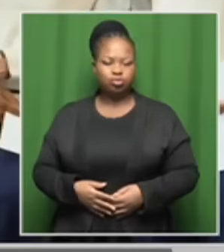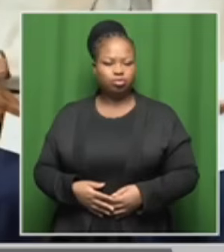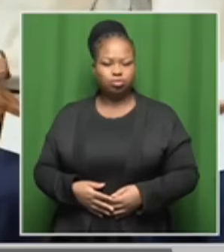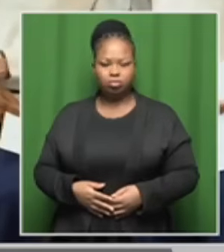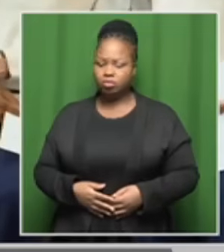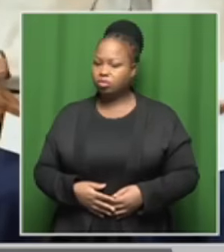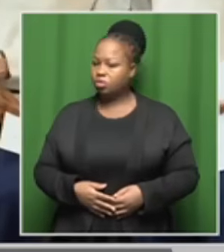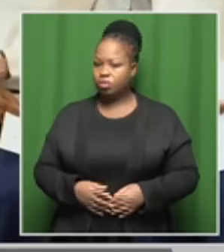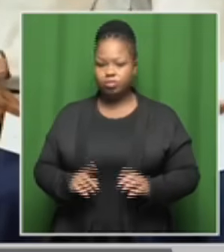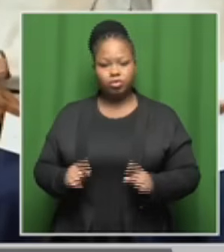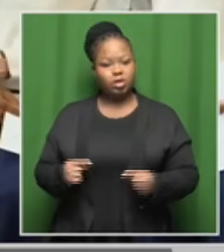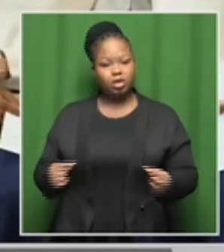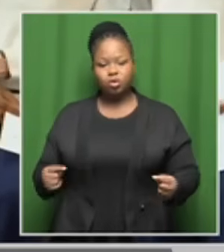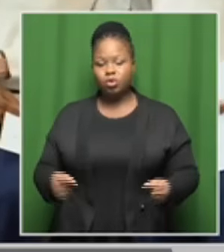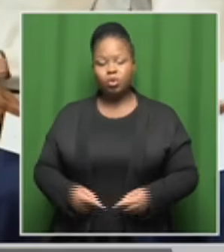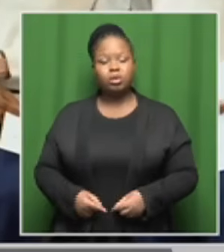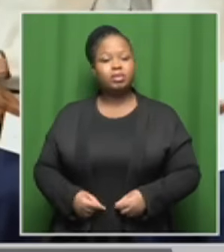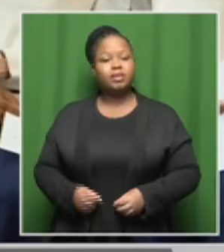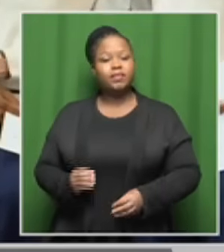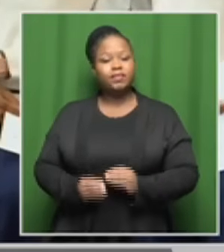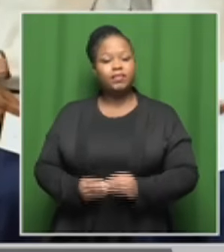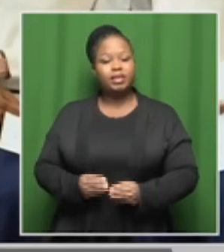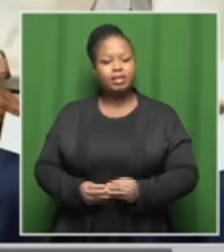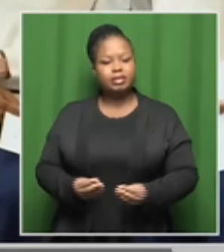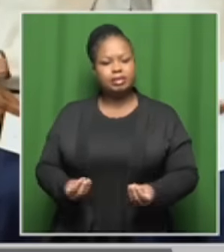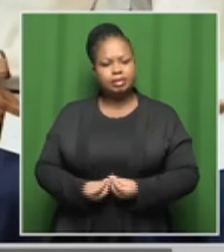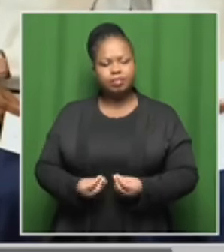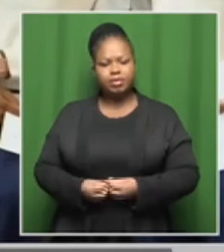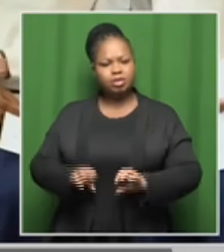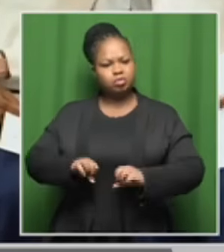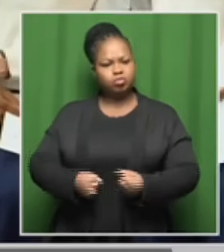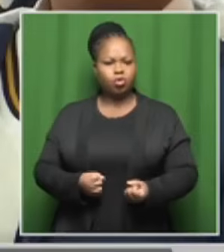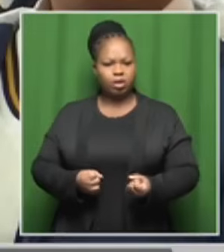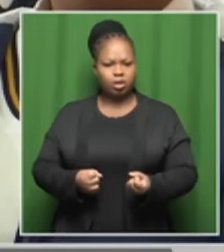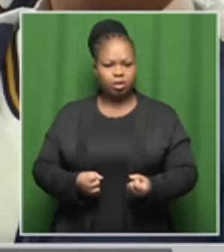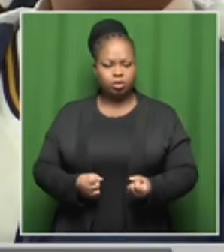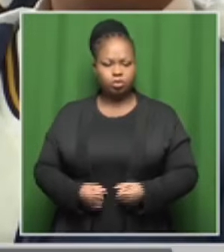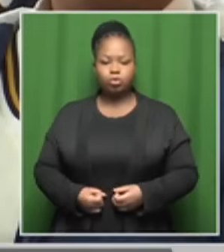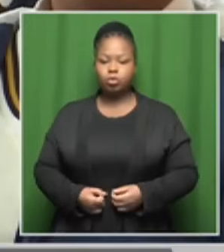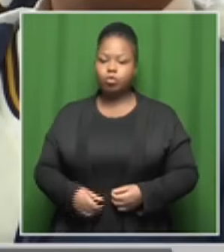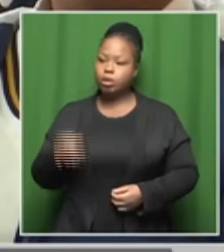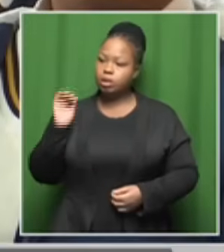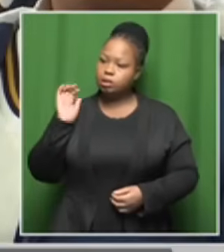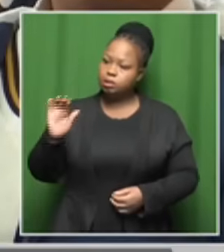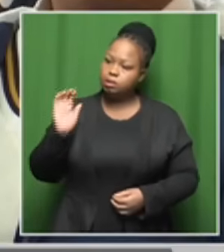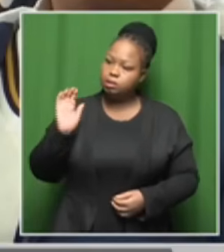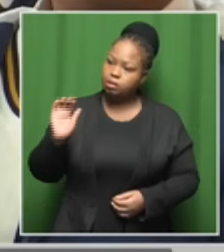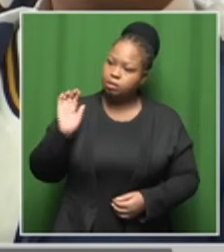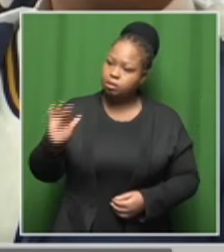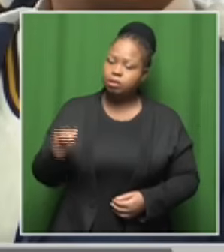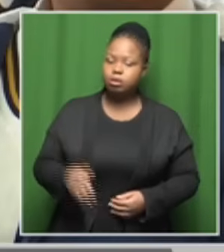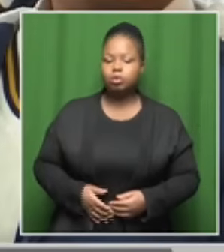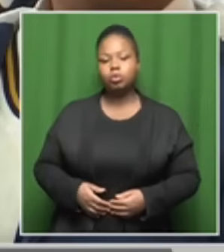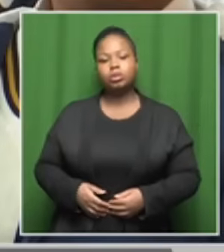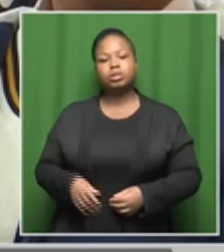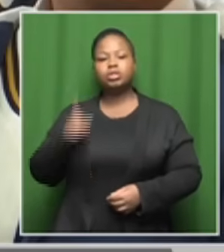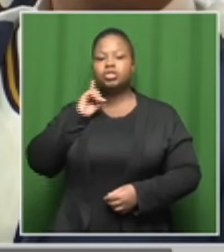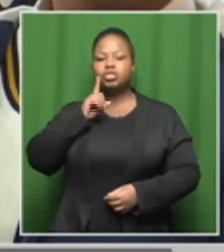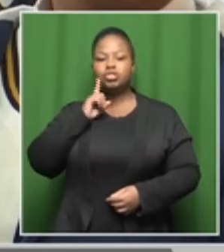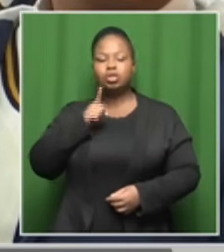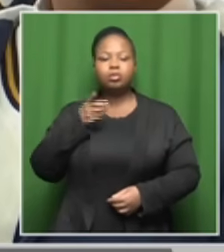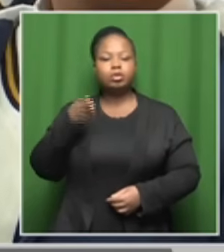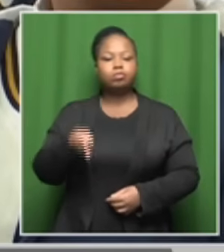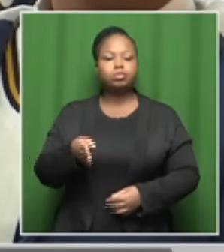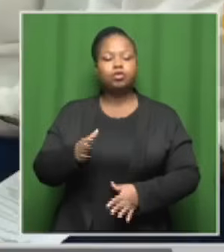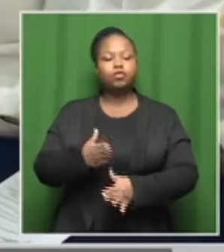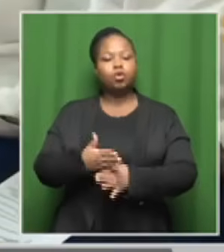fix something that is broken. So we constantly ask teachers to come to workshop for 1 day